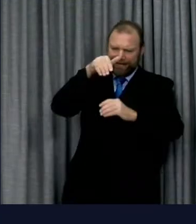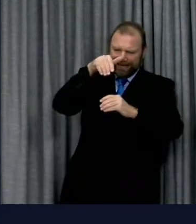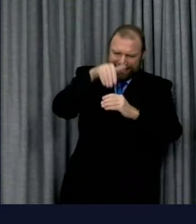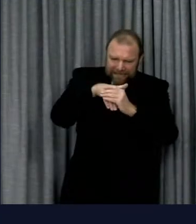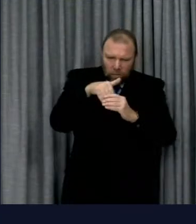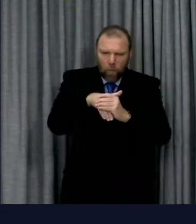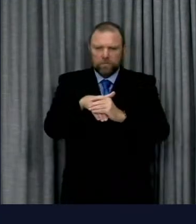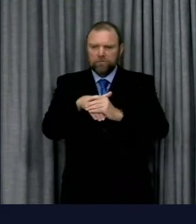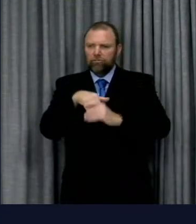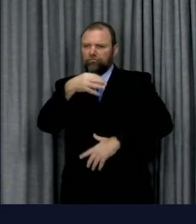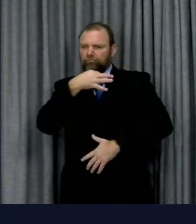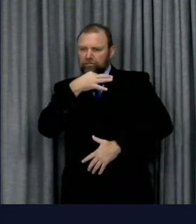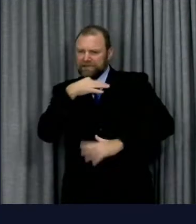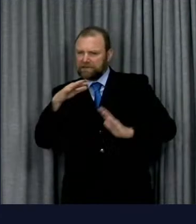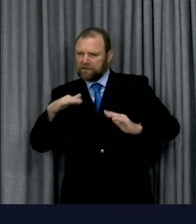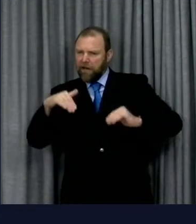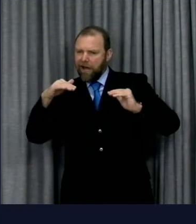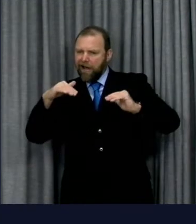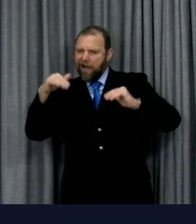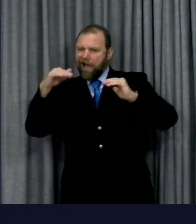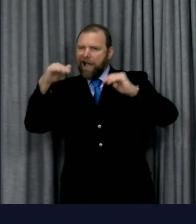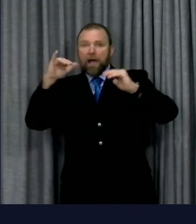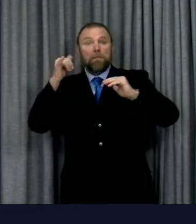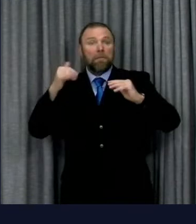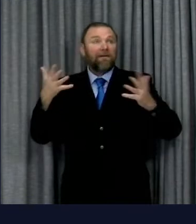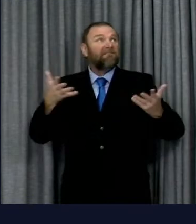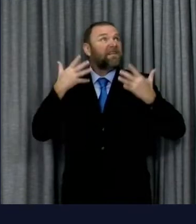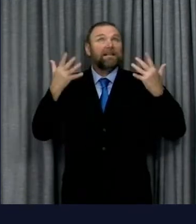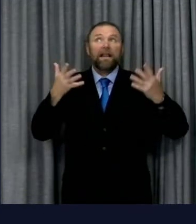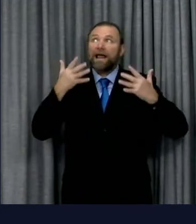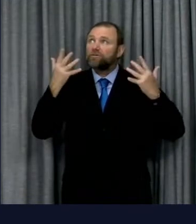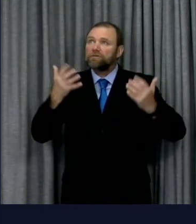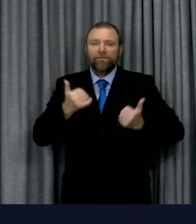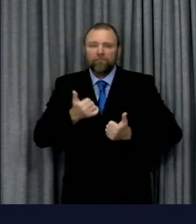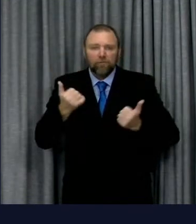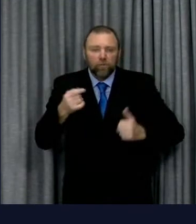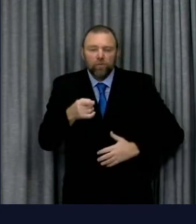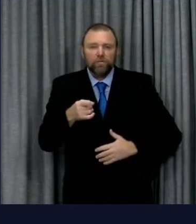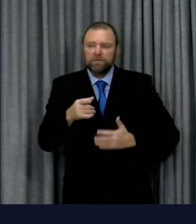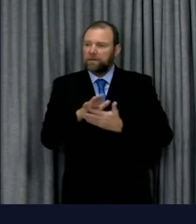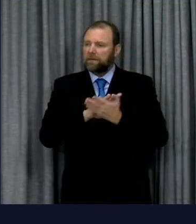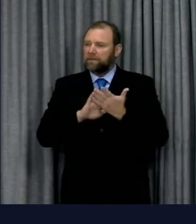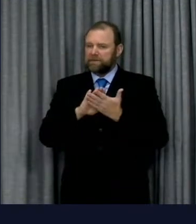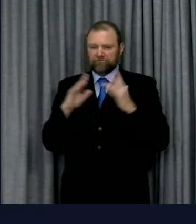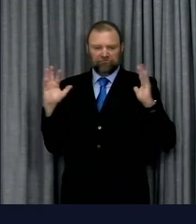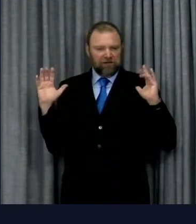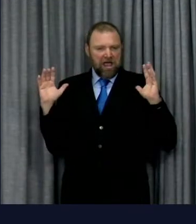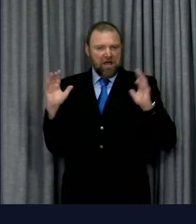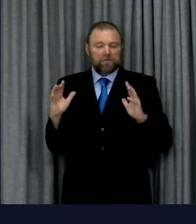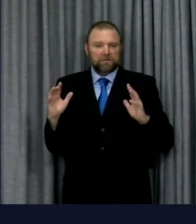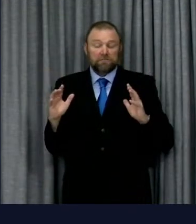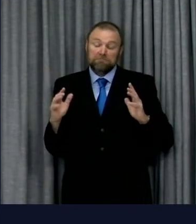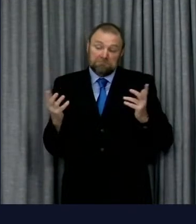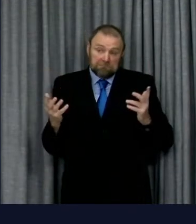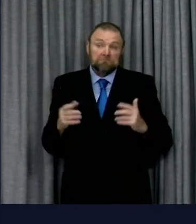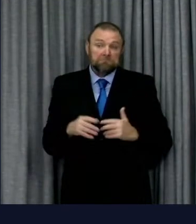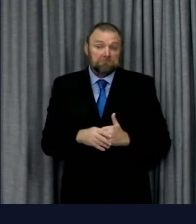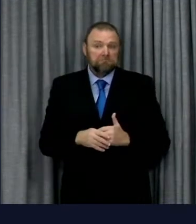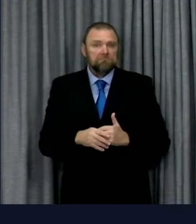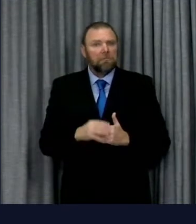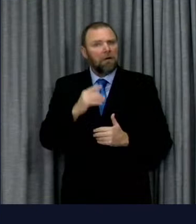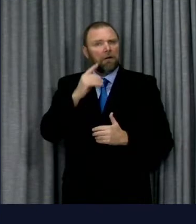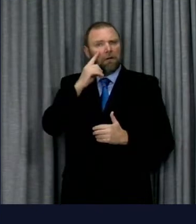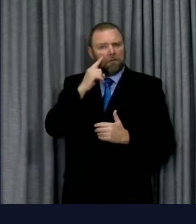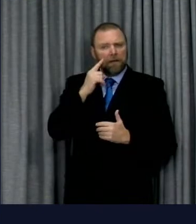and because ventilation may not be as good as it otherwise would be. I think there will be lots of people who